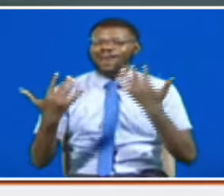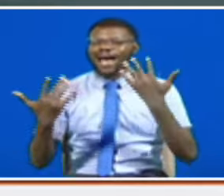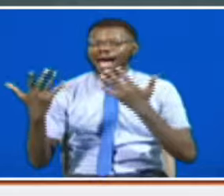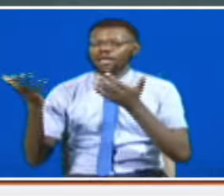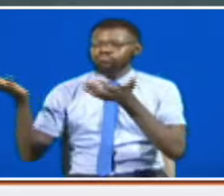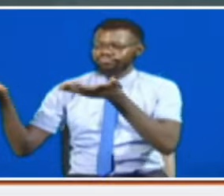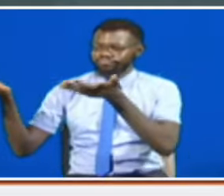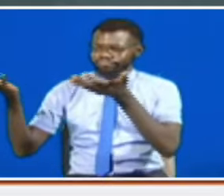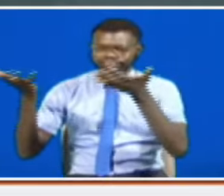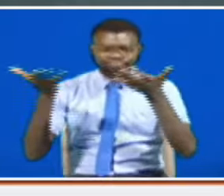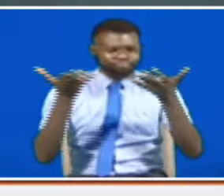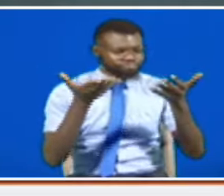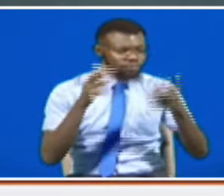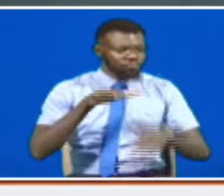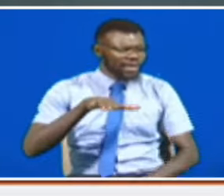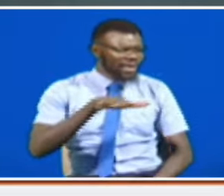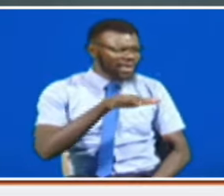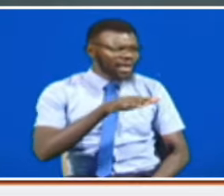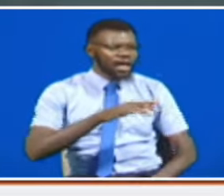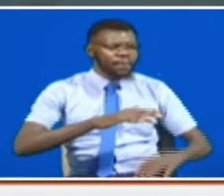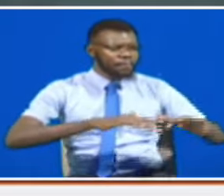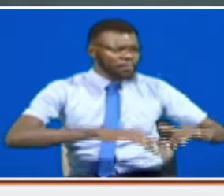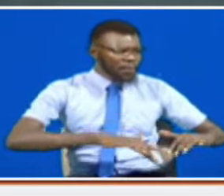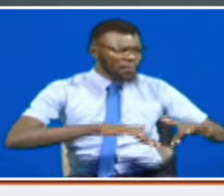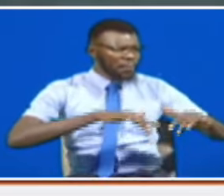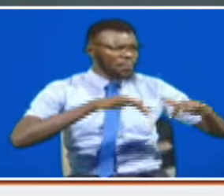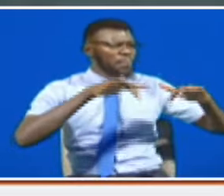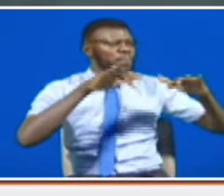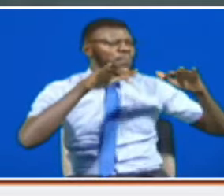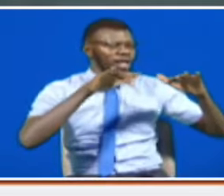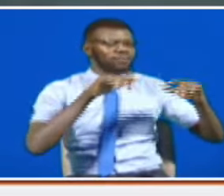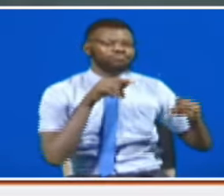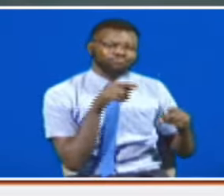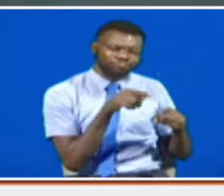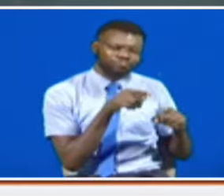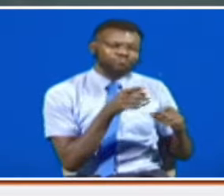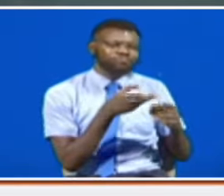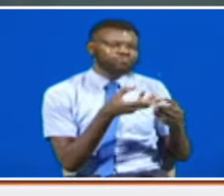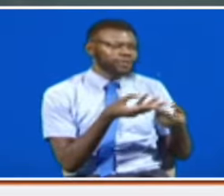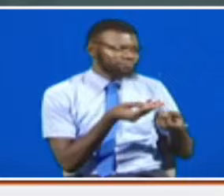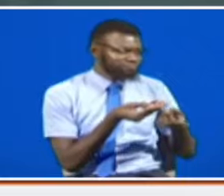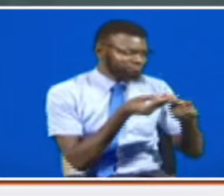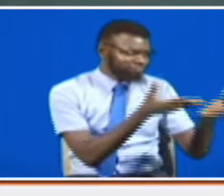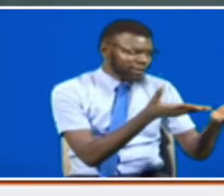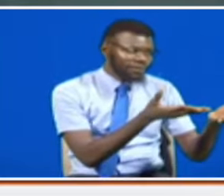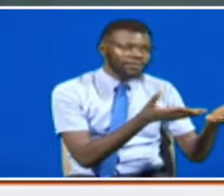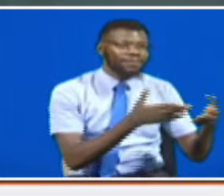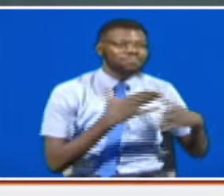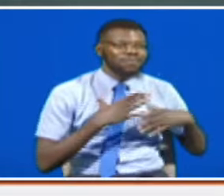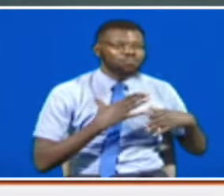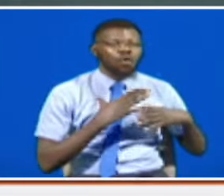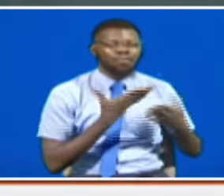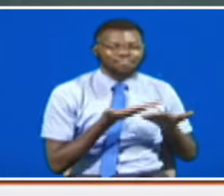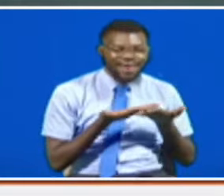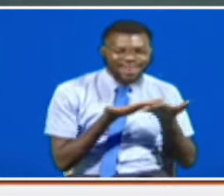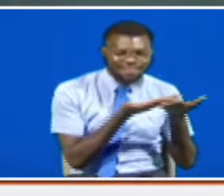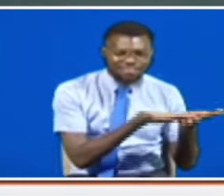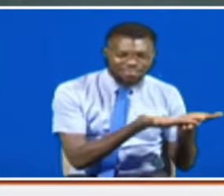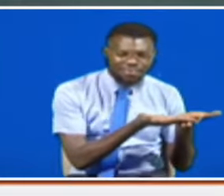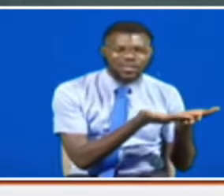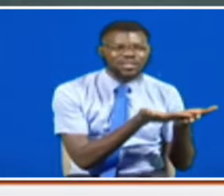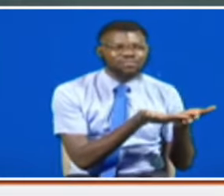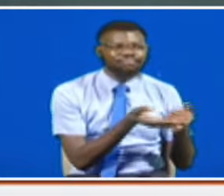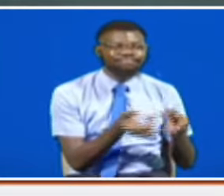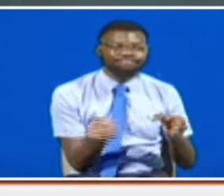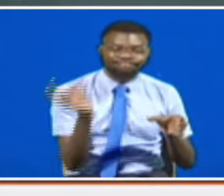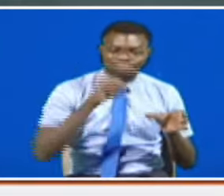in an area that is flooded where it's not possible for the fire engine to access or for the affected public